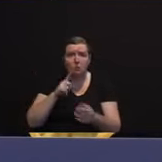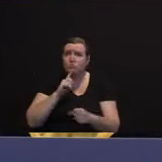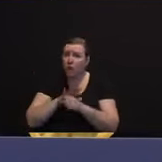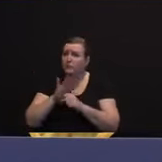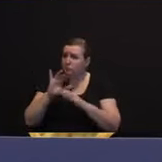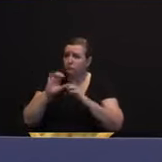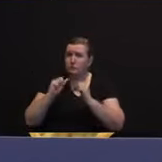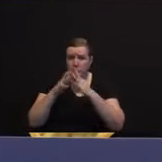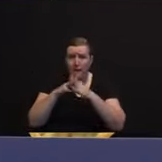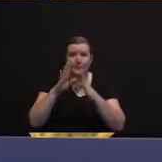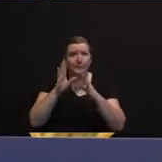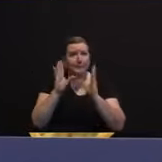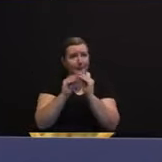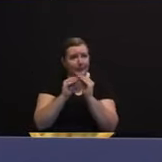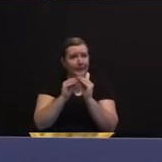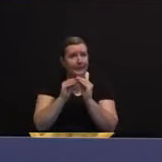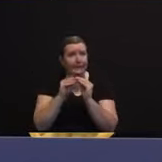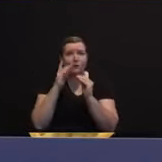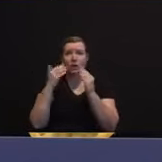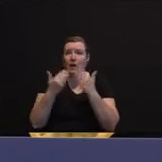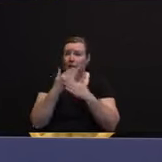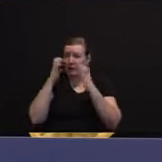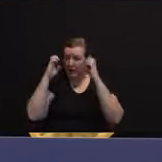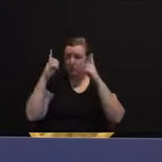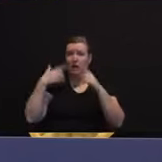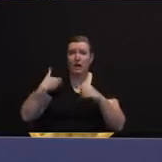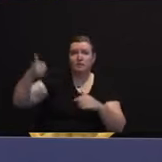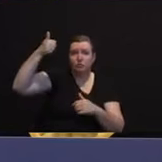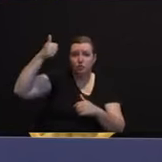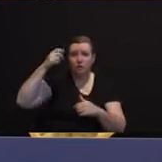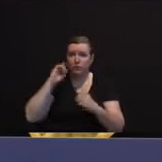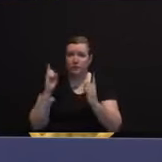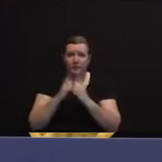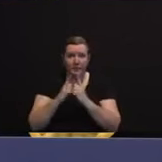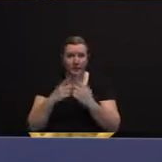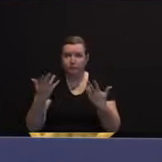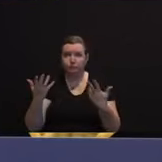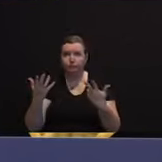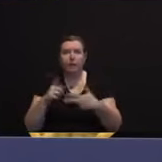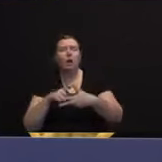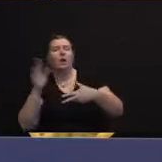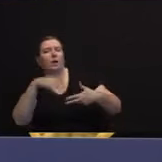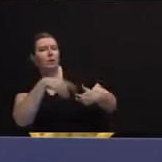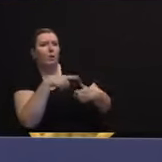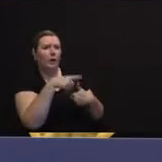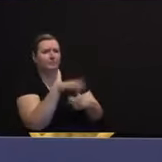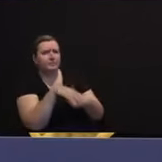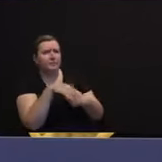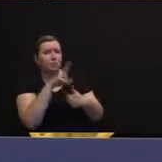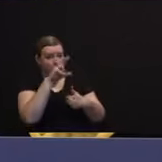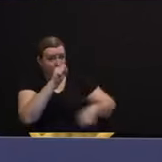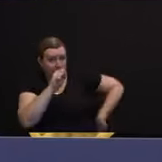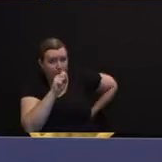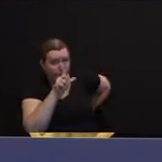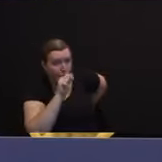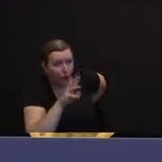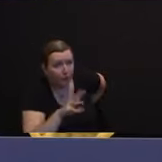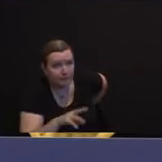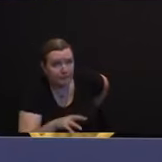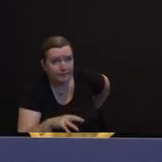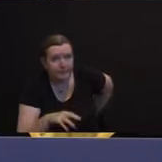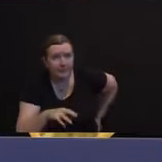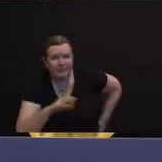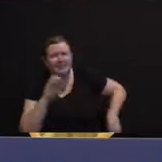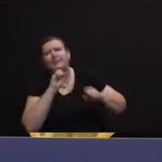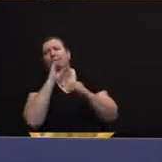commissioner be able to make good on that promise? On U.S. Attorney, I've got nothing new to add on that, Charlie. On zip code suppressing, I would argue